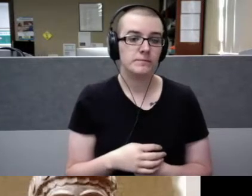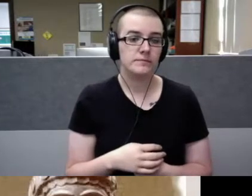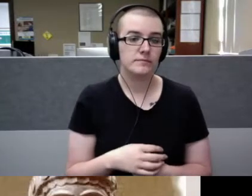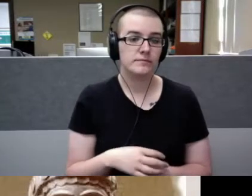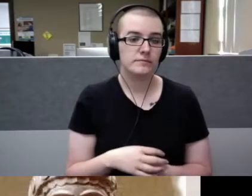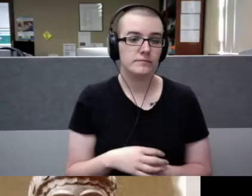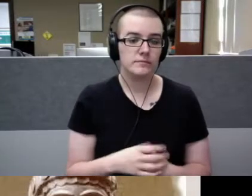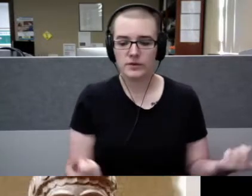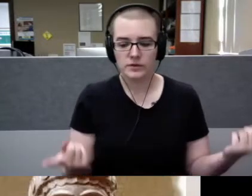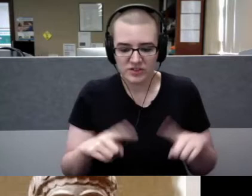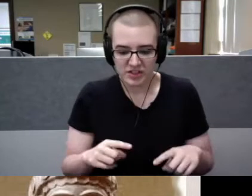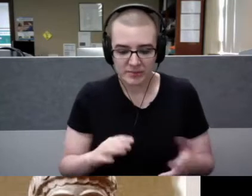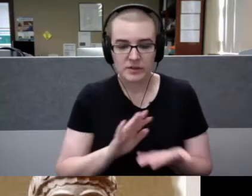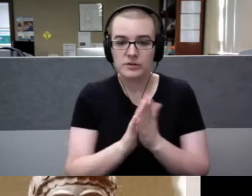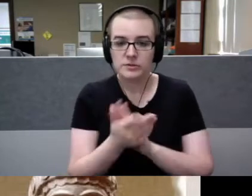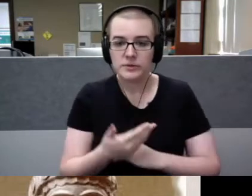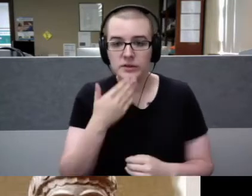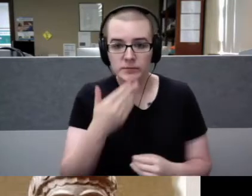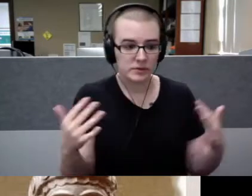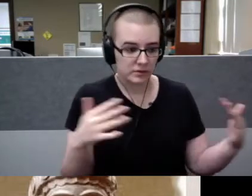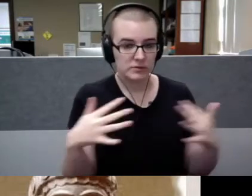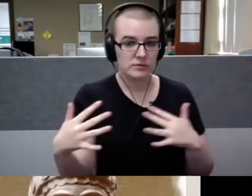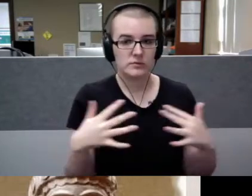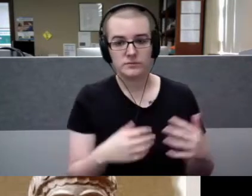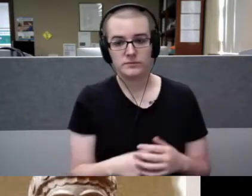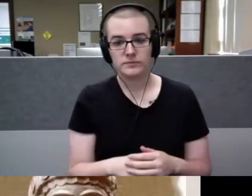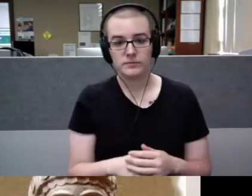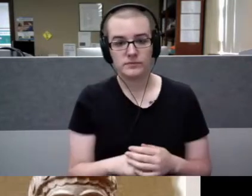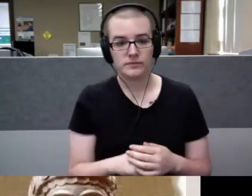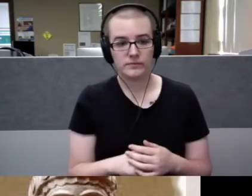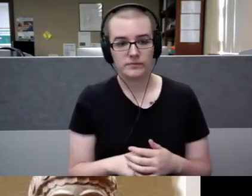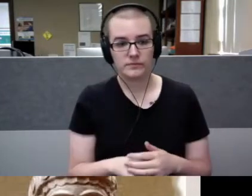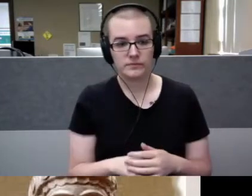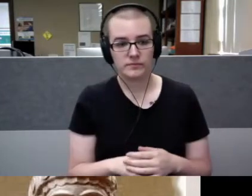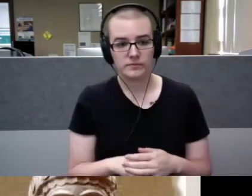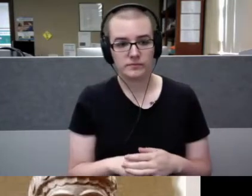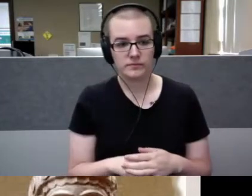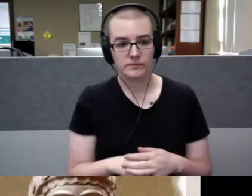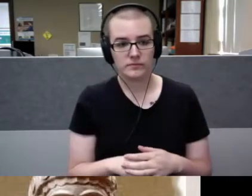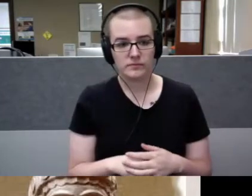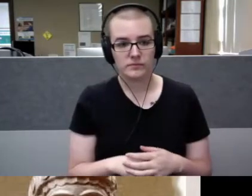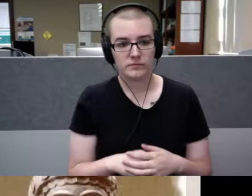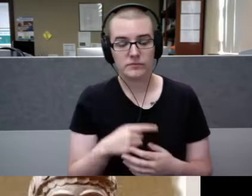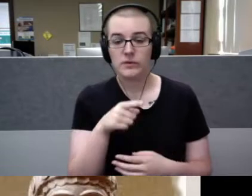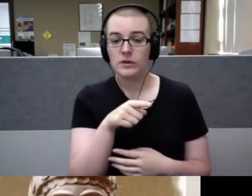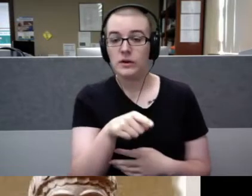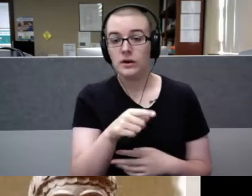the origins of the Babylonian Empire were the Amorites, these nomadic warriors who constantly moved around. They were not